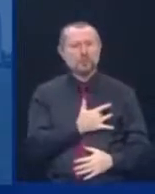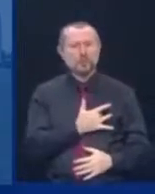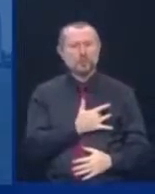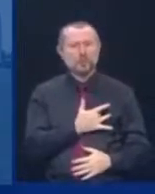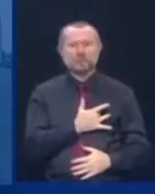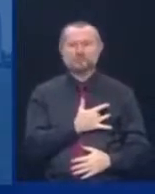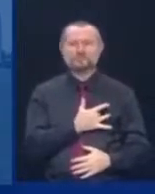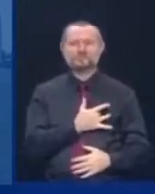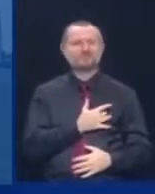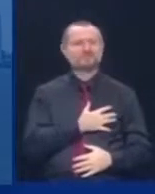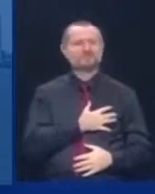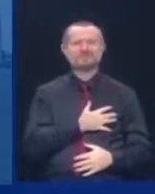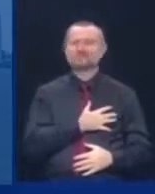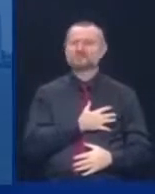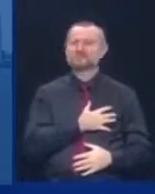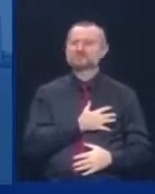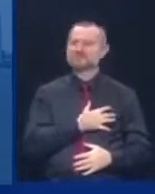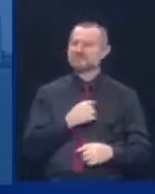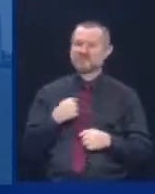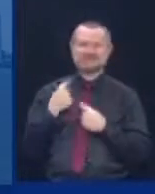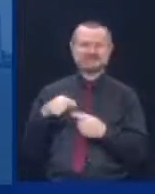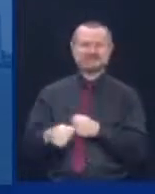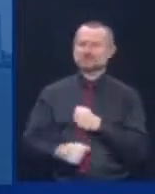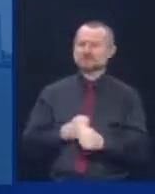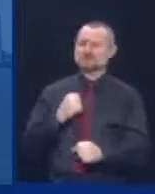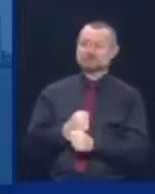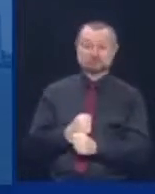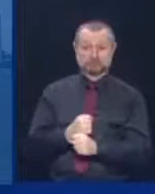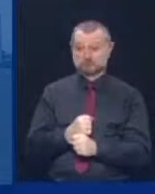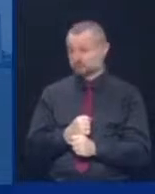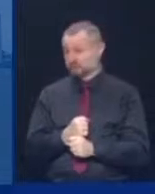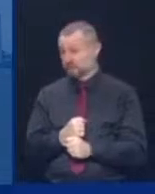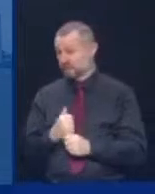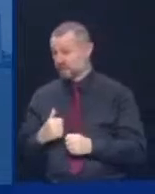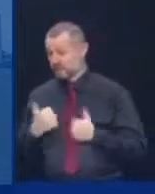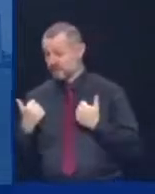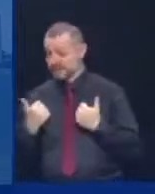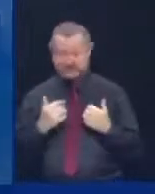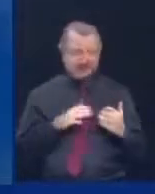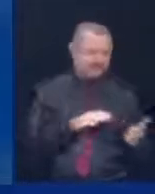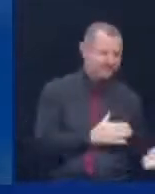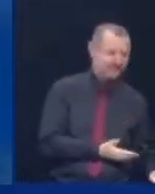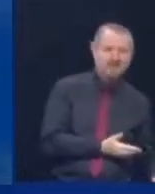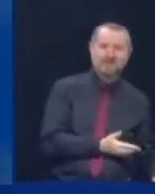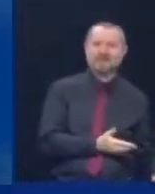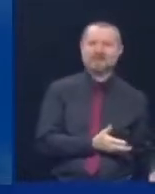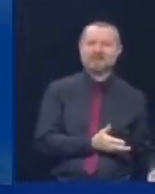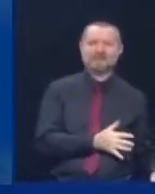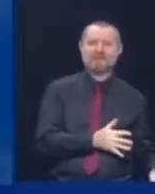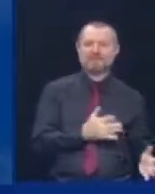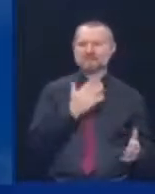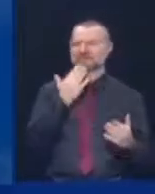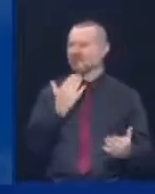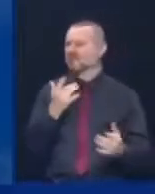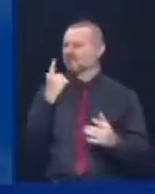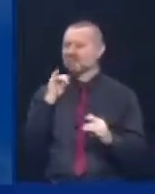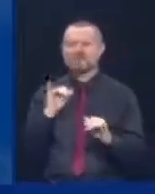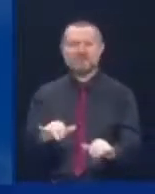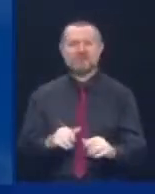It was about life and death this year. That's who we should give thanks to.